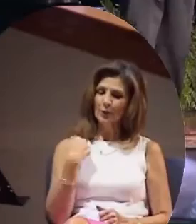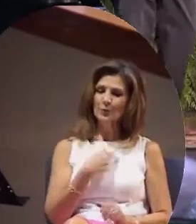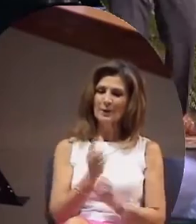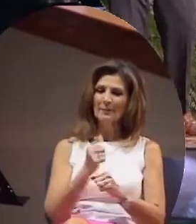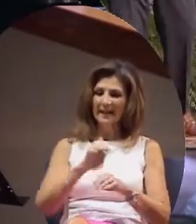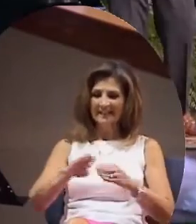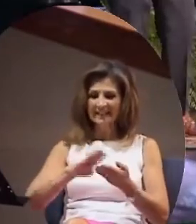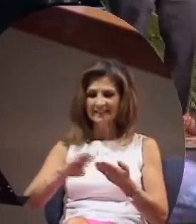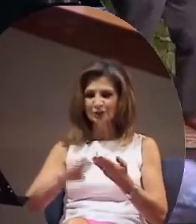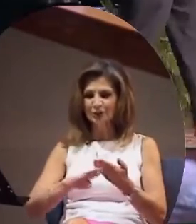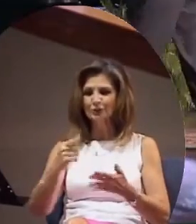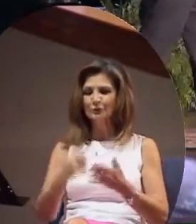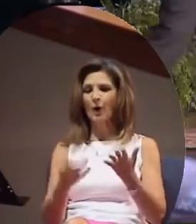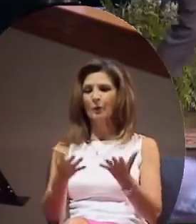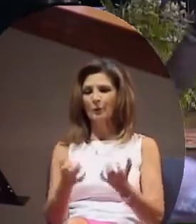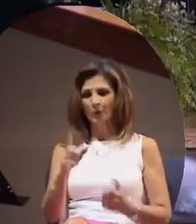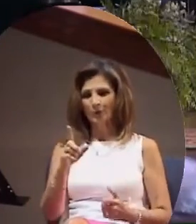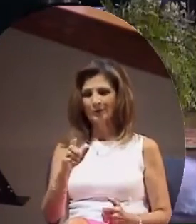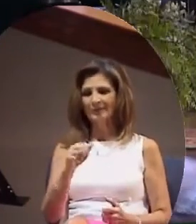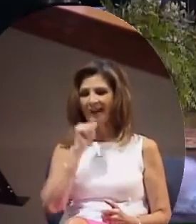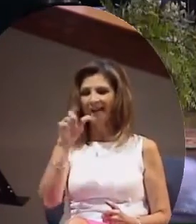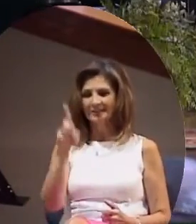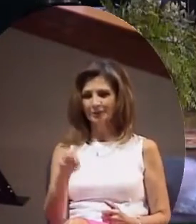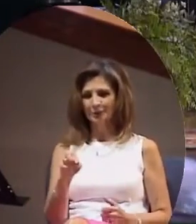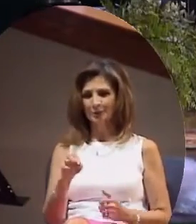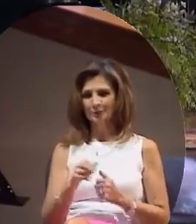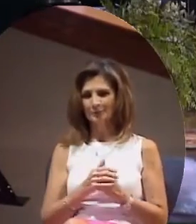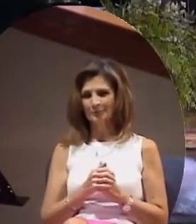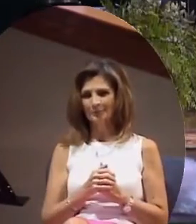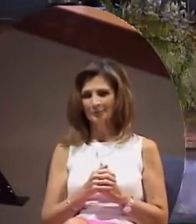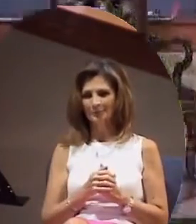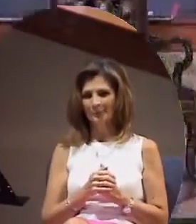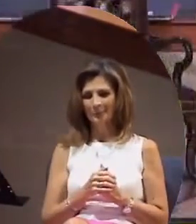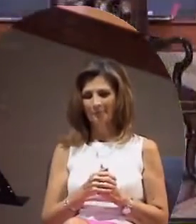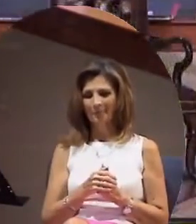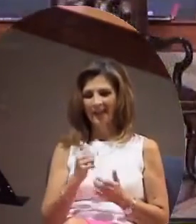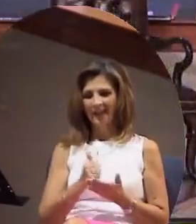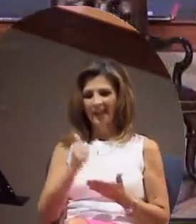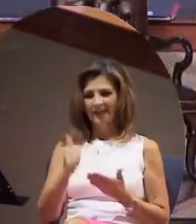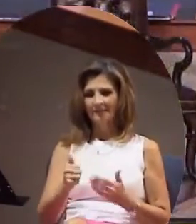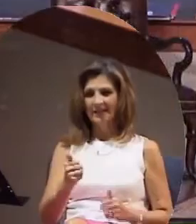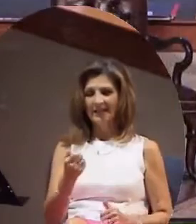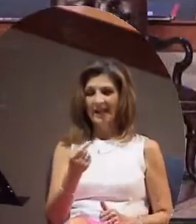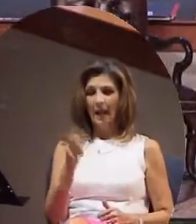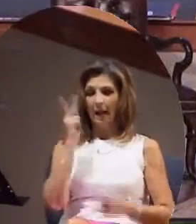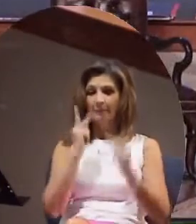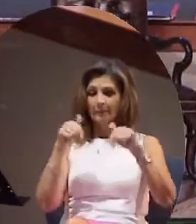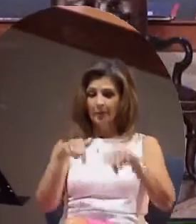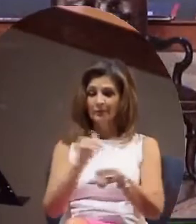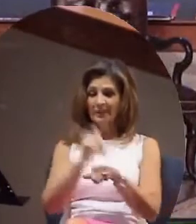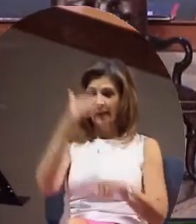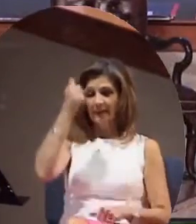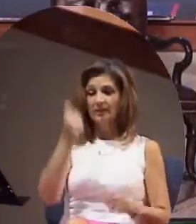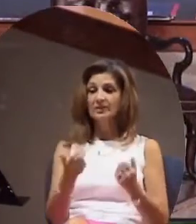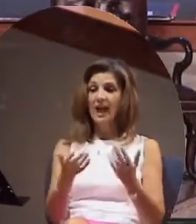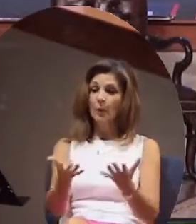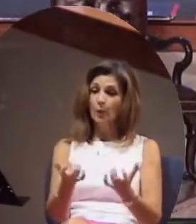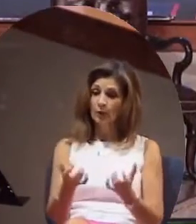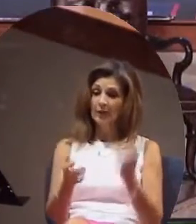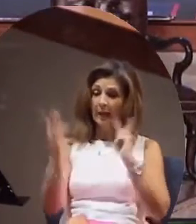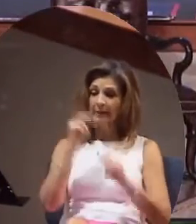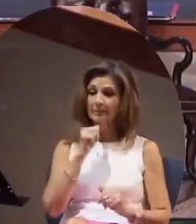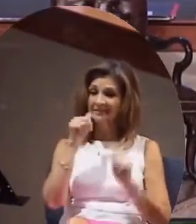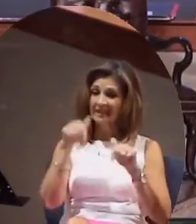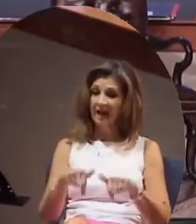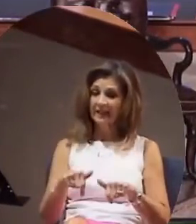we do not want to do. Amen. That's exactly right. People's here tonight because they want to be, and the ones that's not here, they don't want to